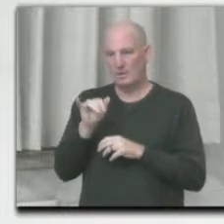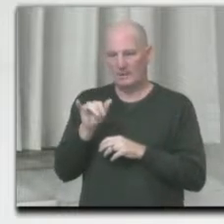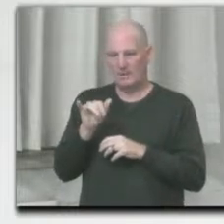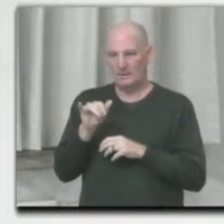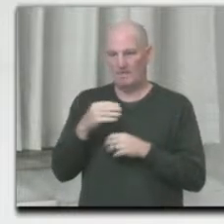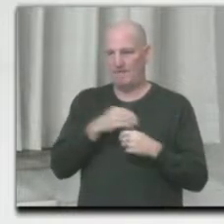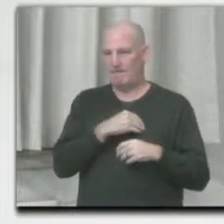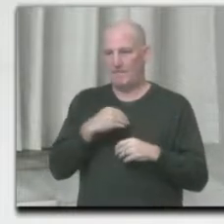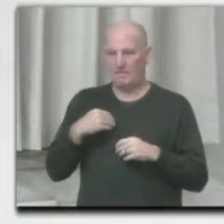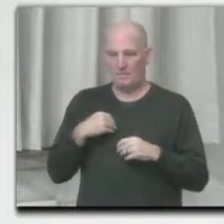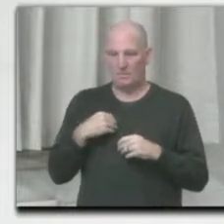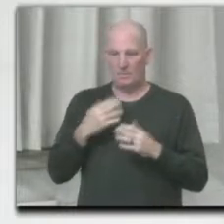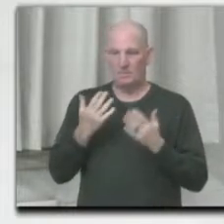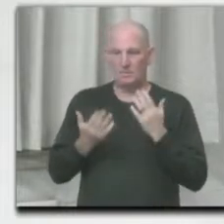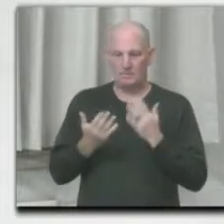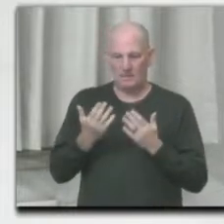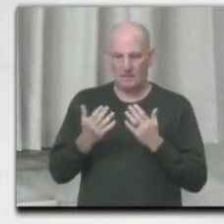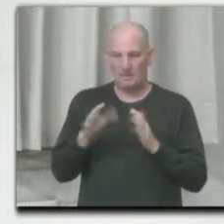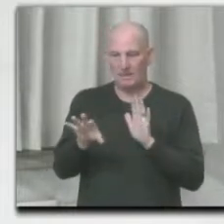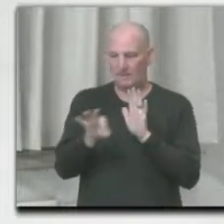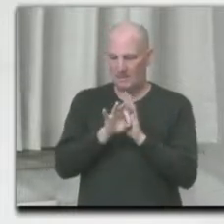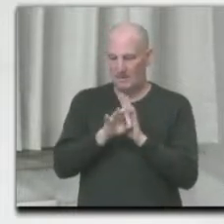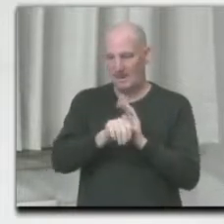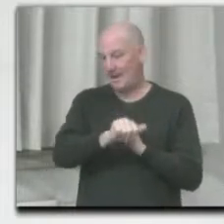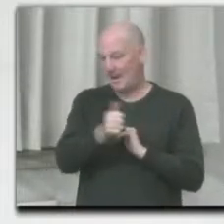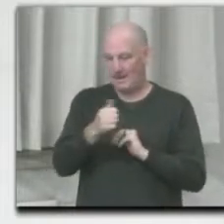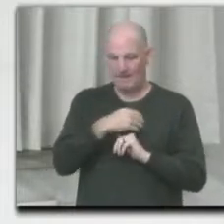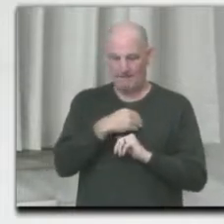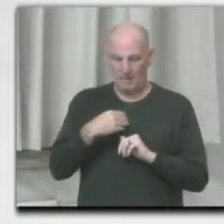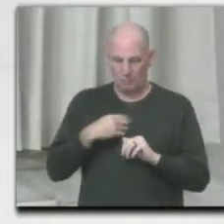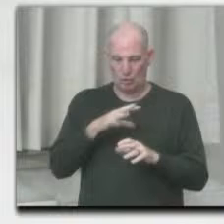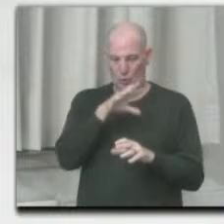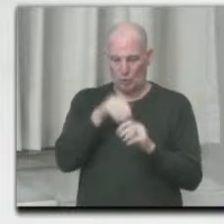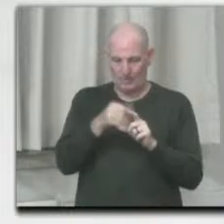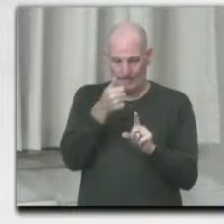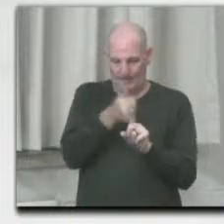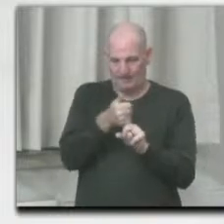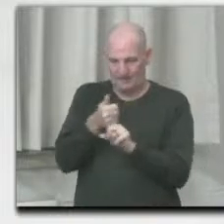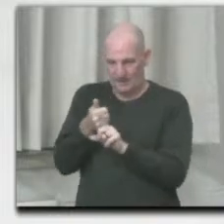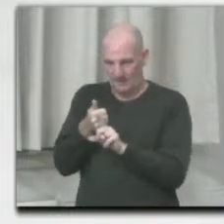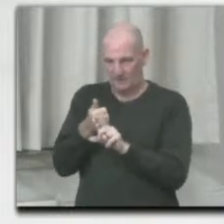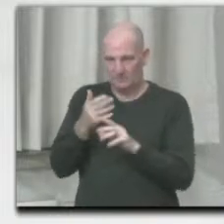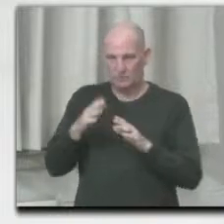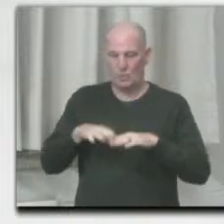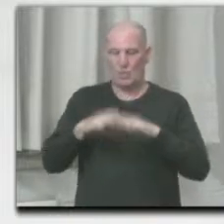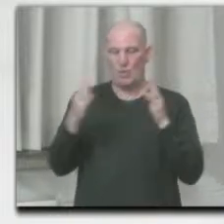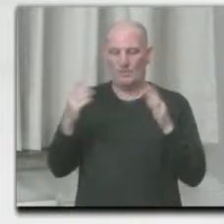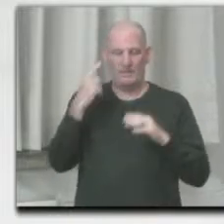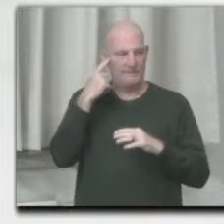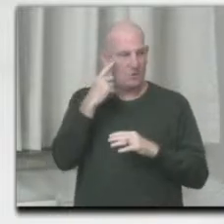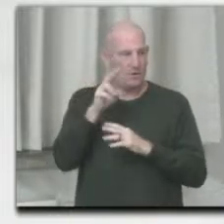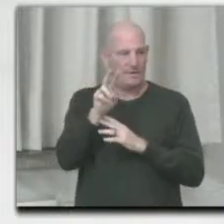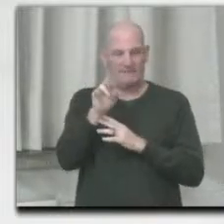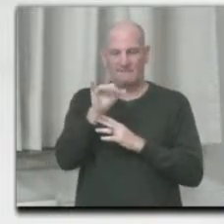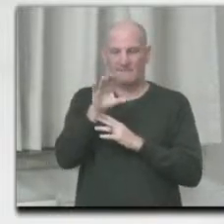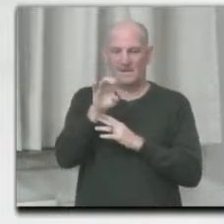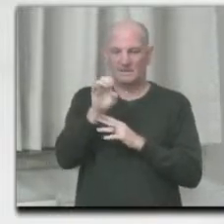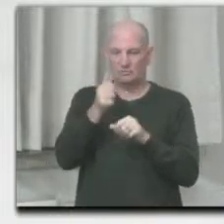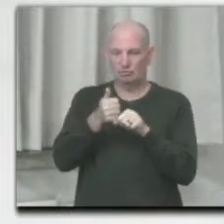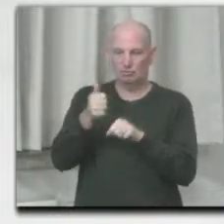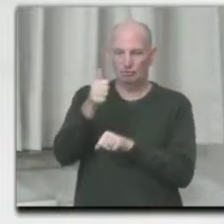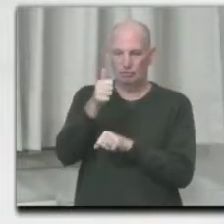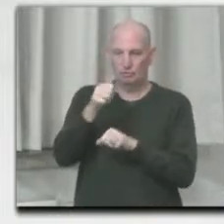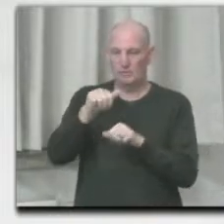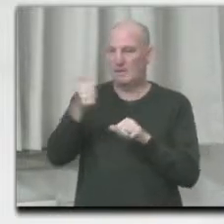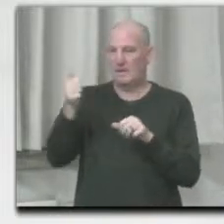member may nominate any member, including themselves. Nominations are open to the vice chair. Are there any